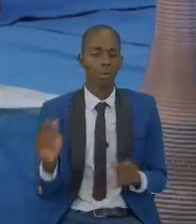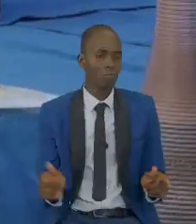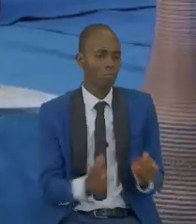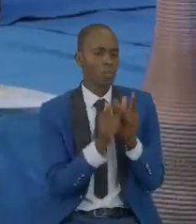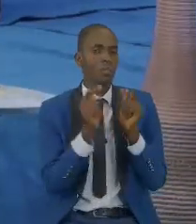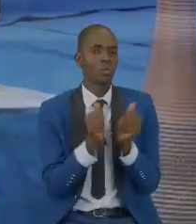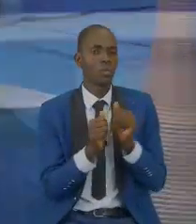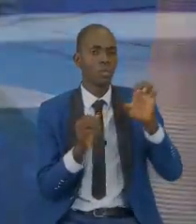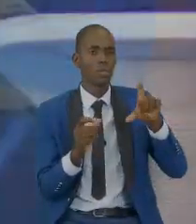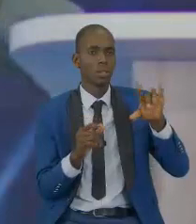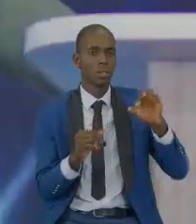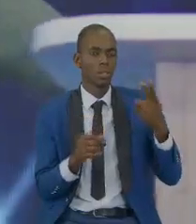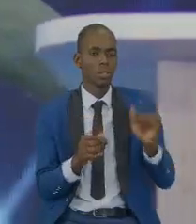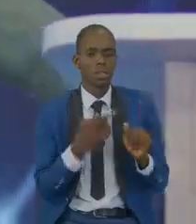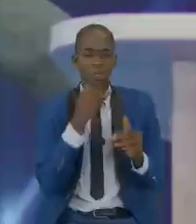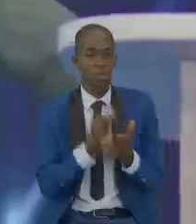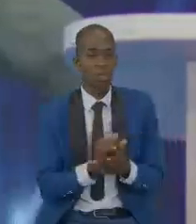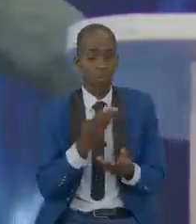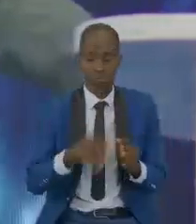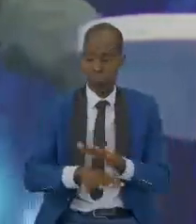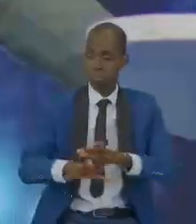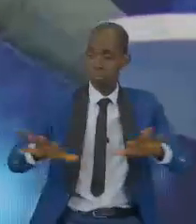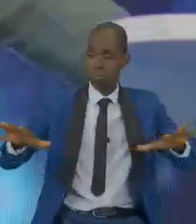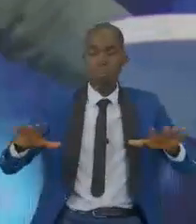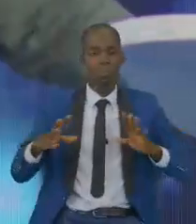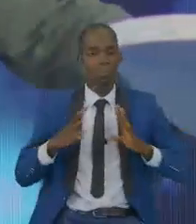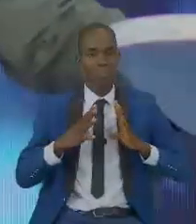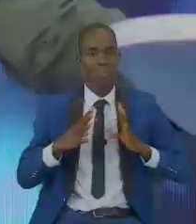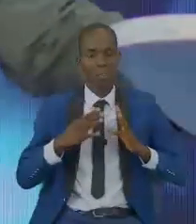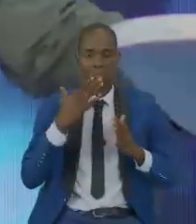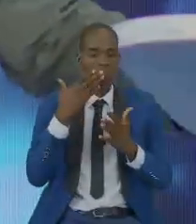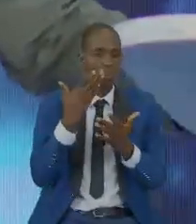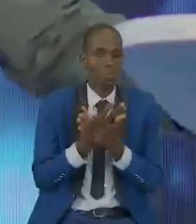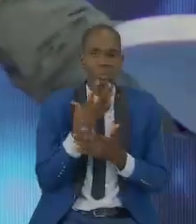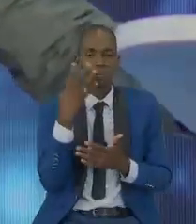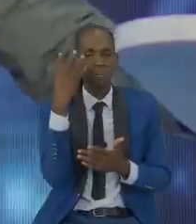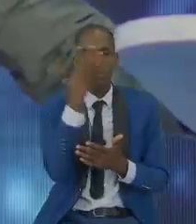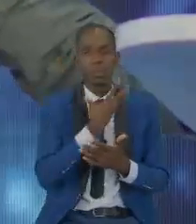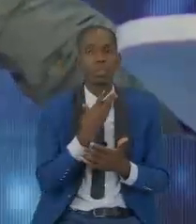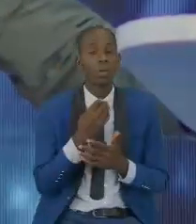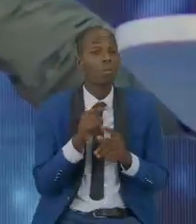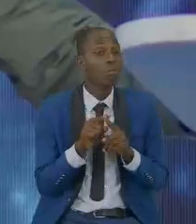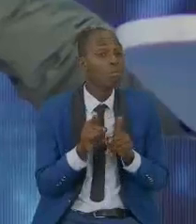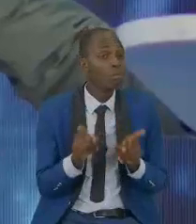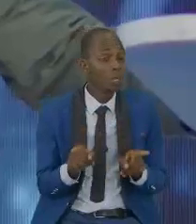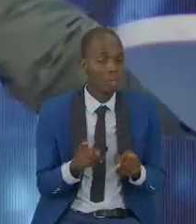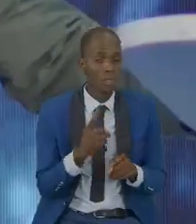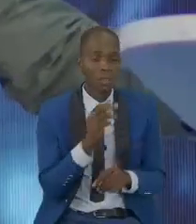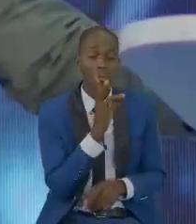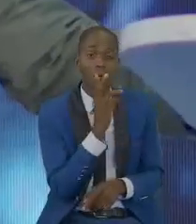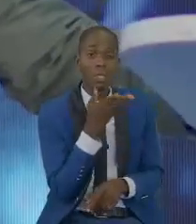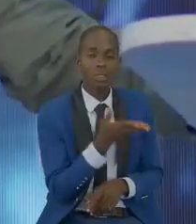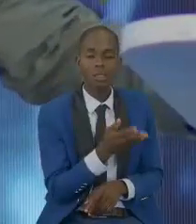the land appears good, beautiful. But they said, the water is